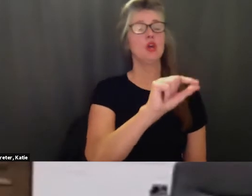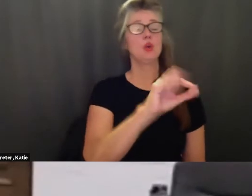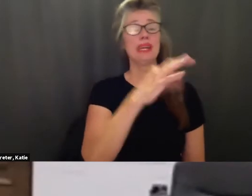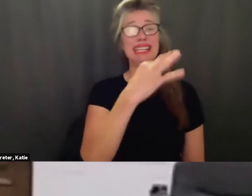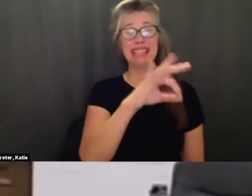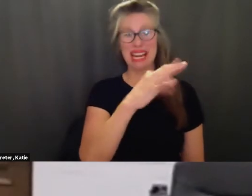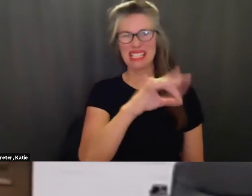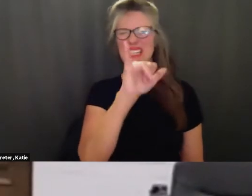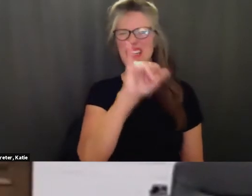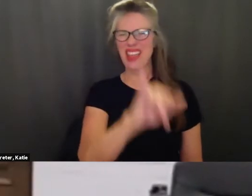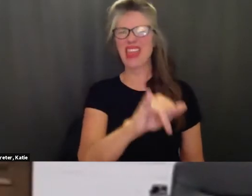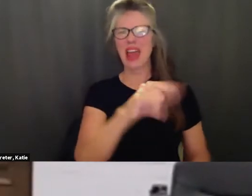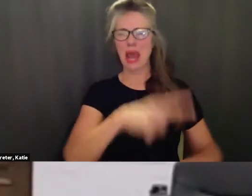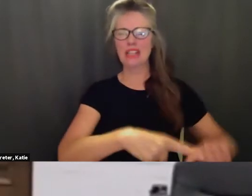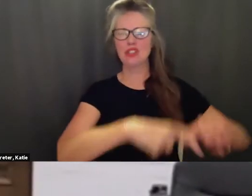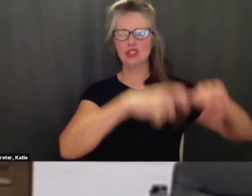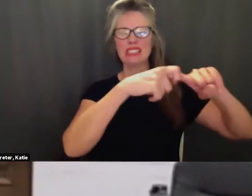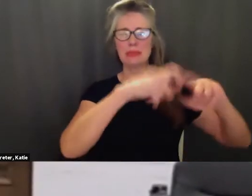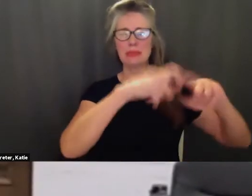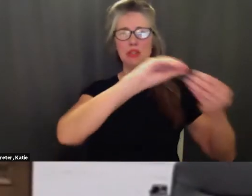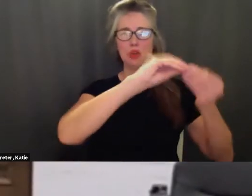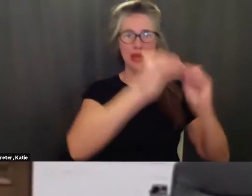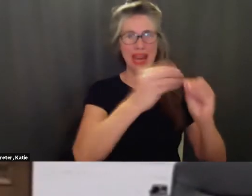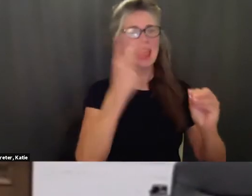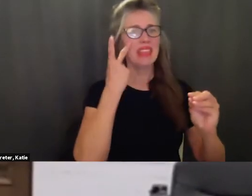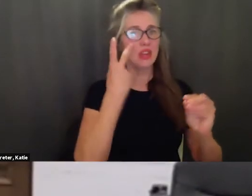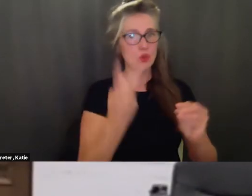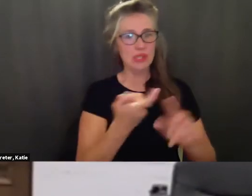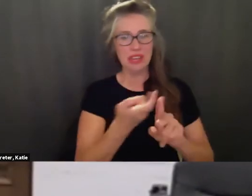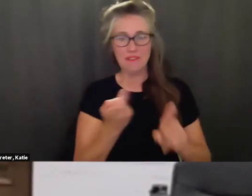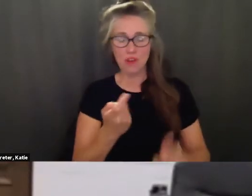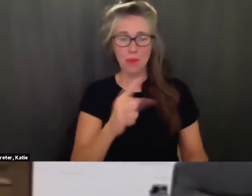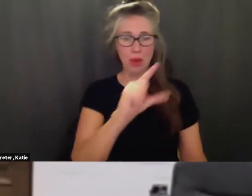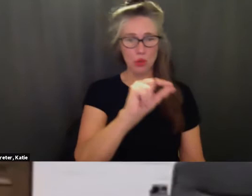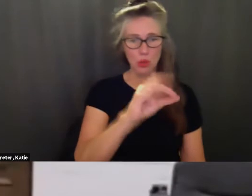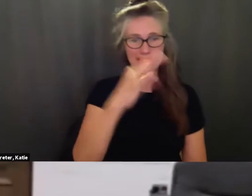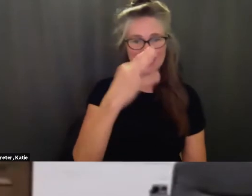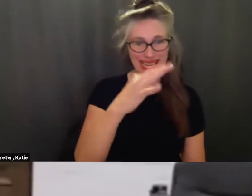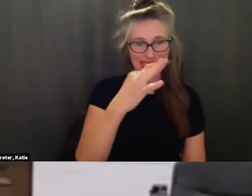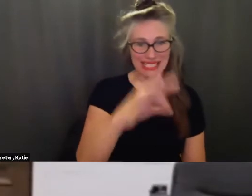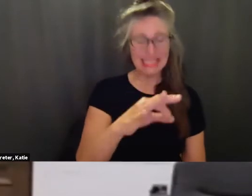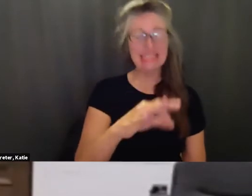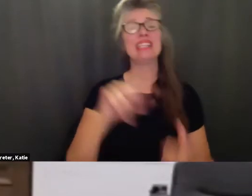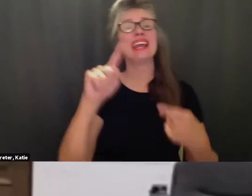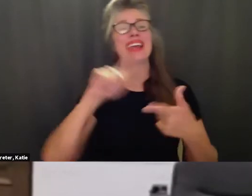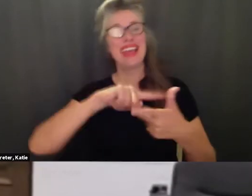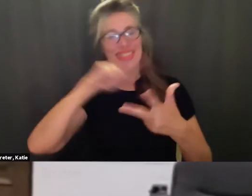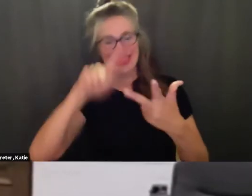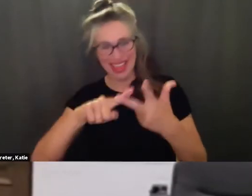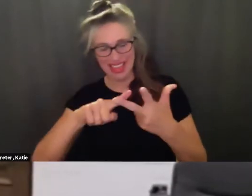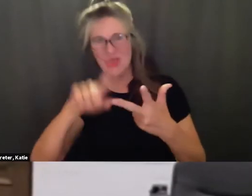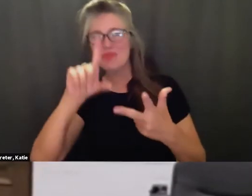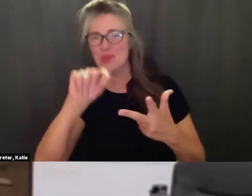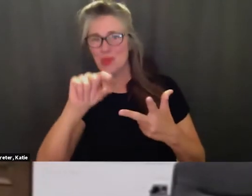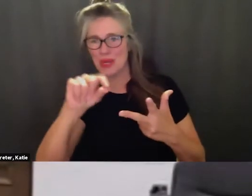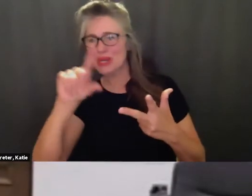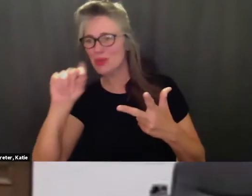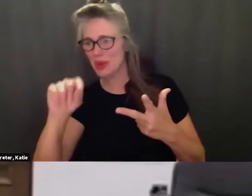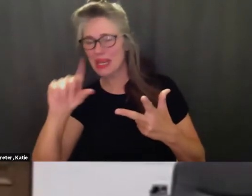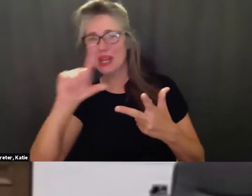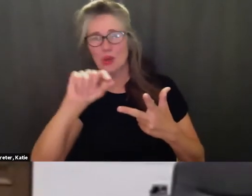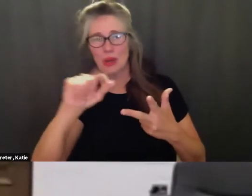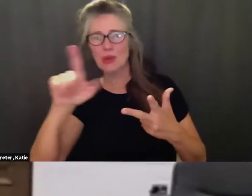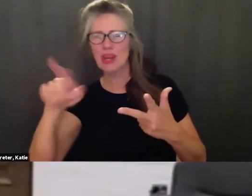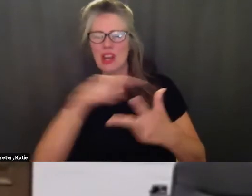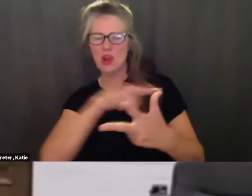from 1920 and then metrics from 2021. So I just wanted to bring that to your attention, because those were really the viable metrics that we need